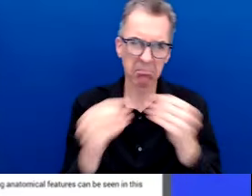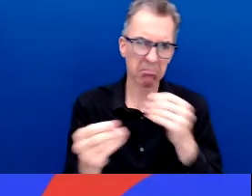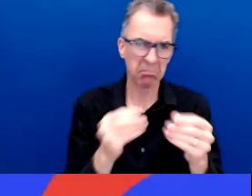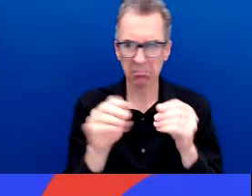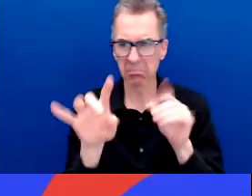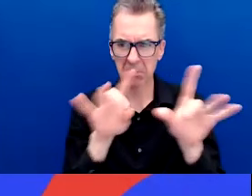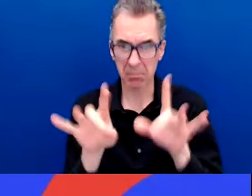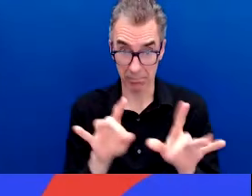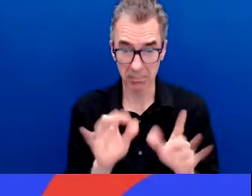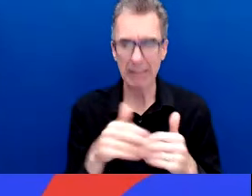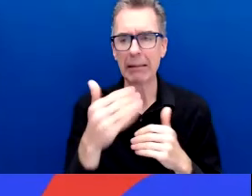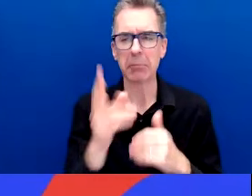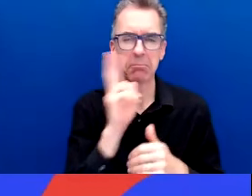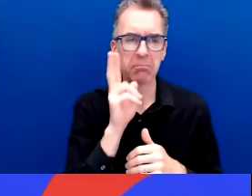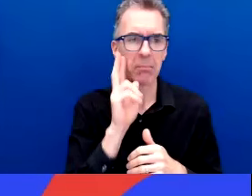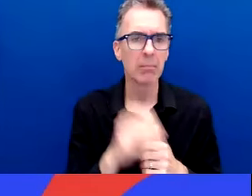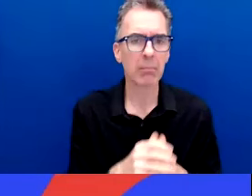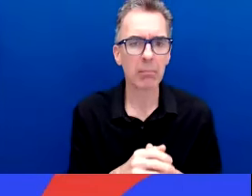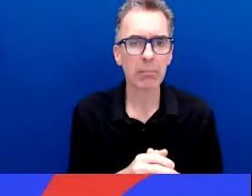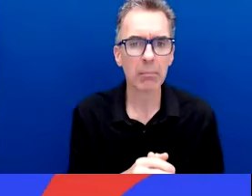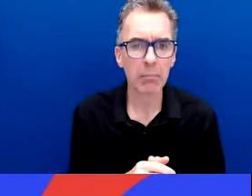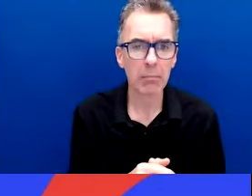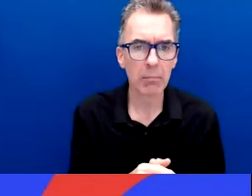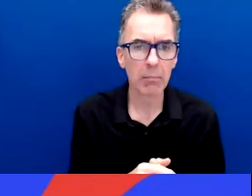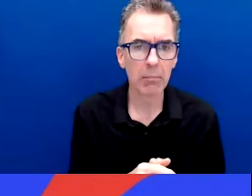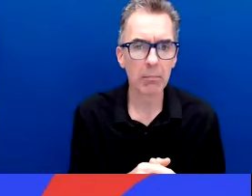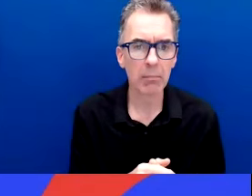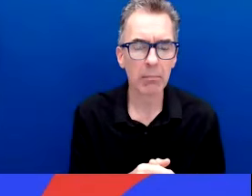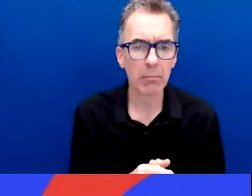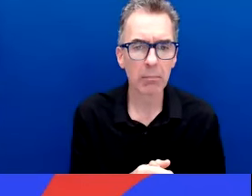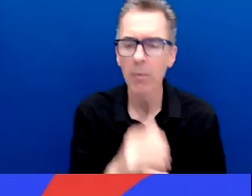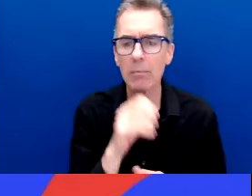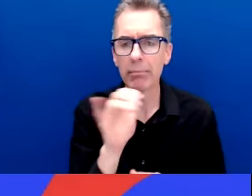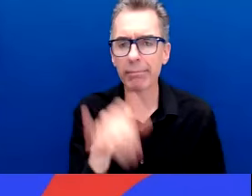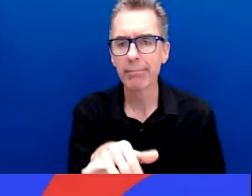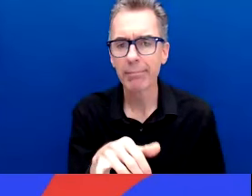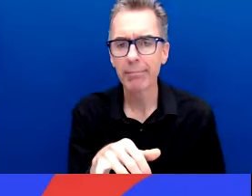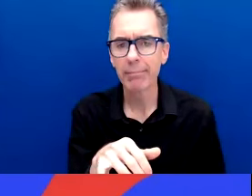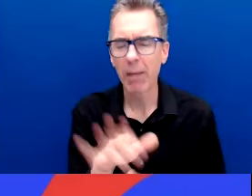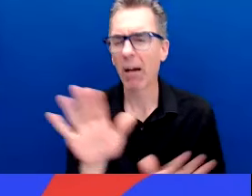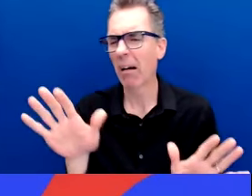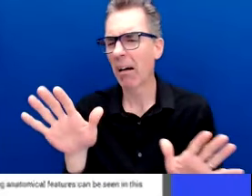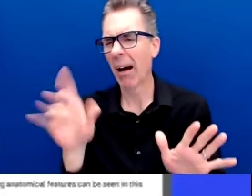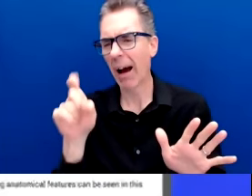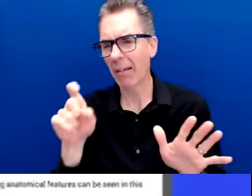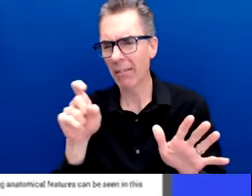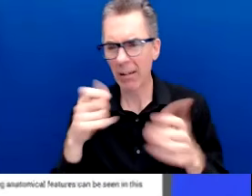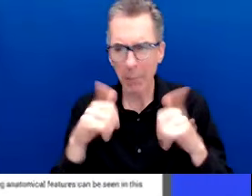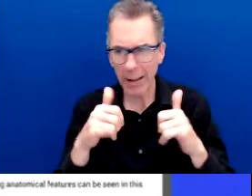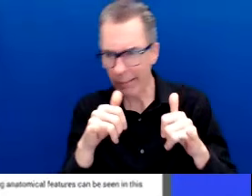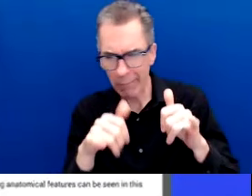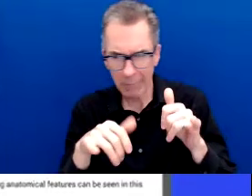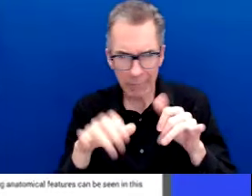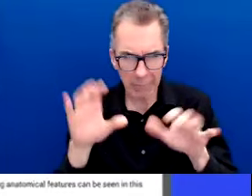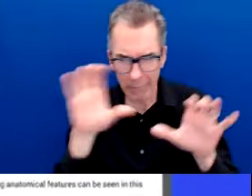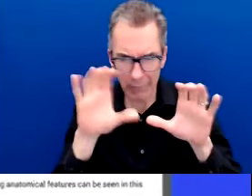me go on to the next one because I got another box here. Nope. I think we would have to play, but I've seen it. I've seen that